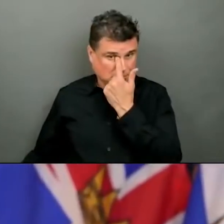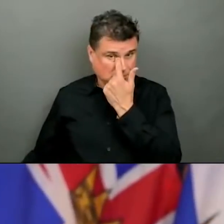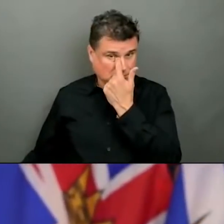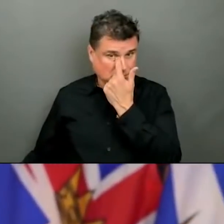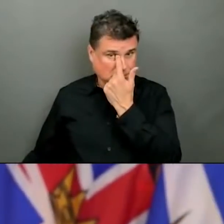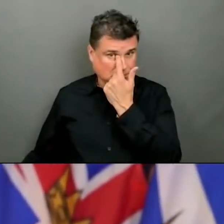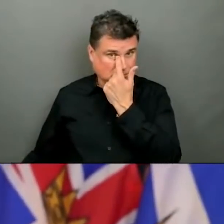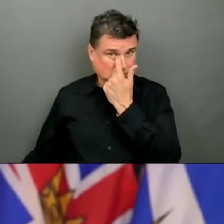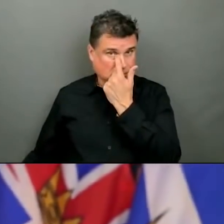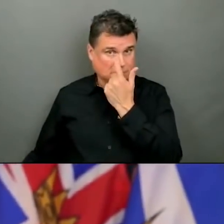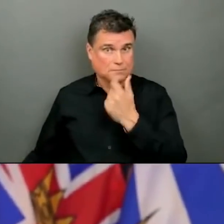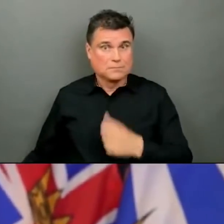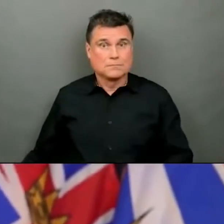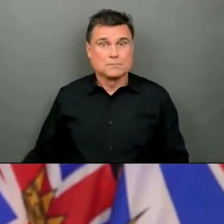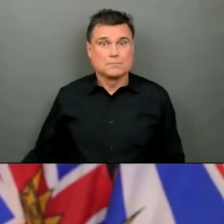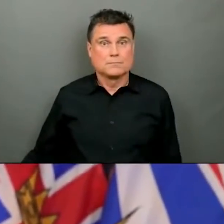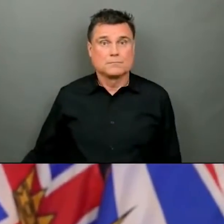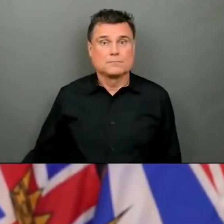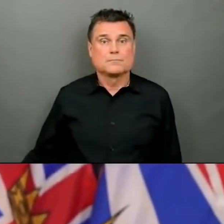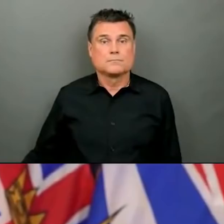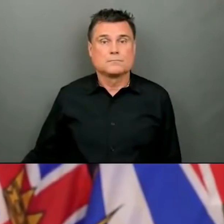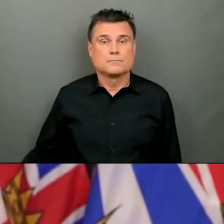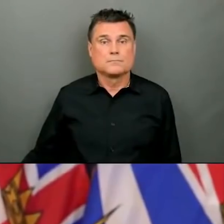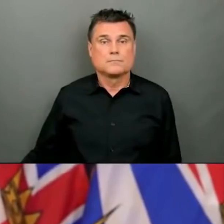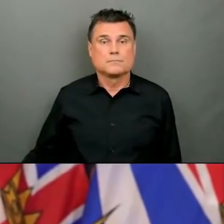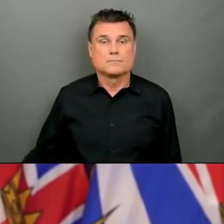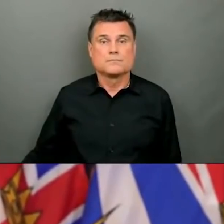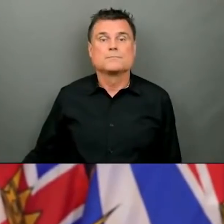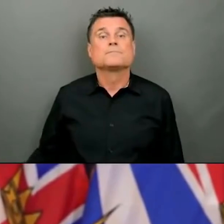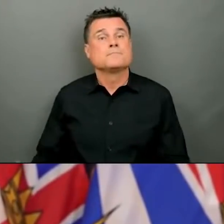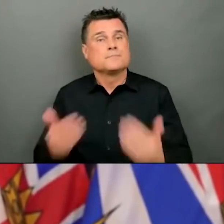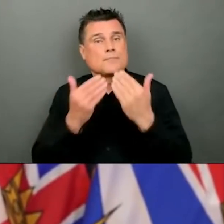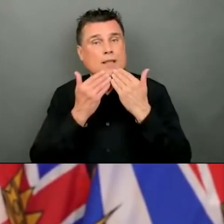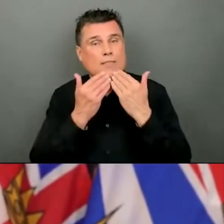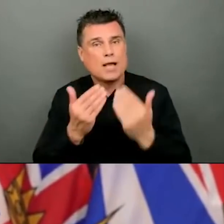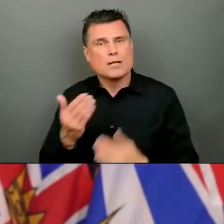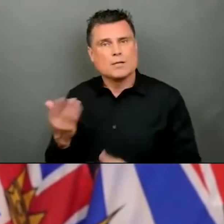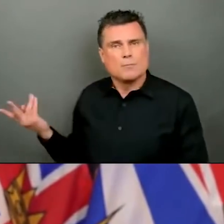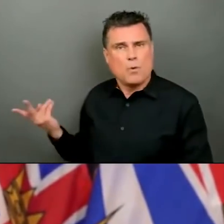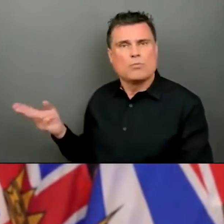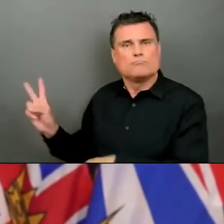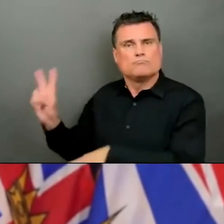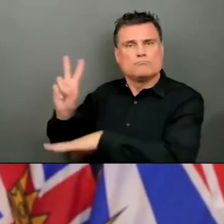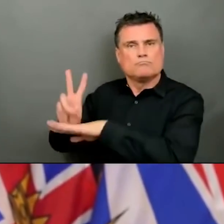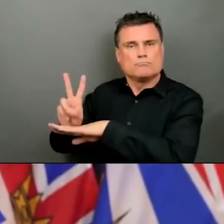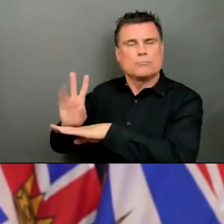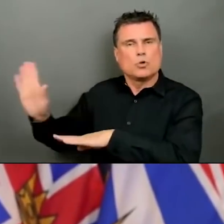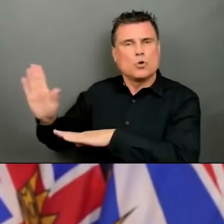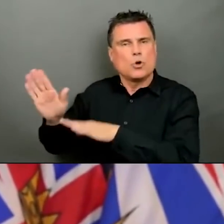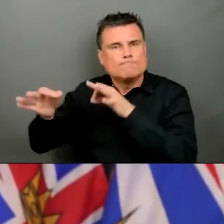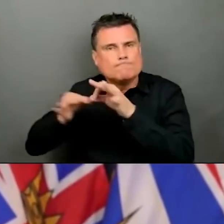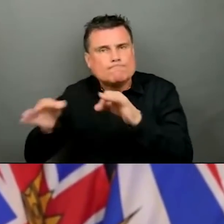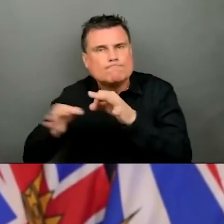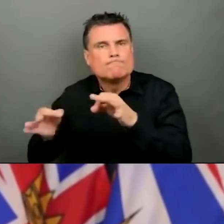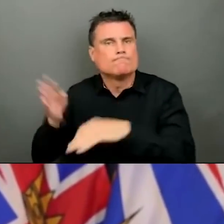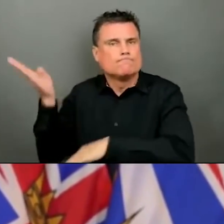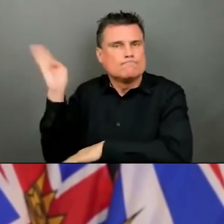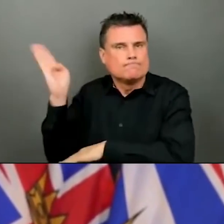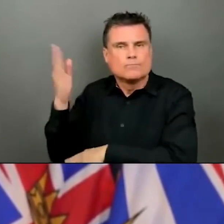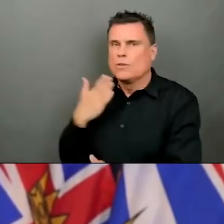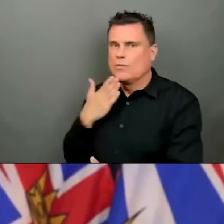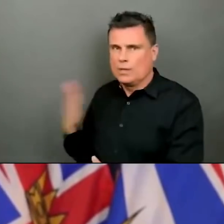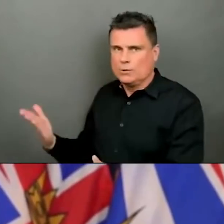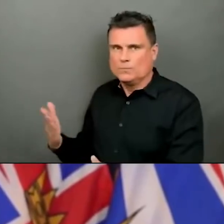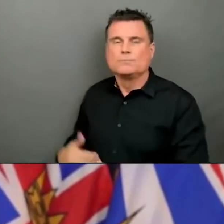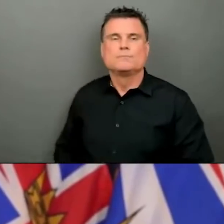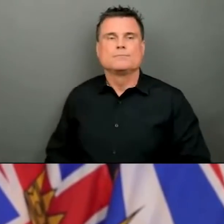Thank you, Dr. Henry and Minister Dix, for those presentations. And I think it's abundantly clear to British Columbians that we are at